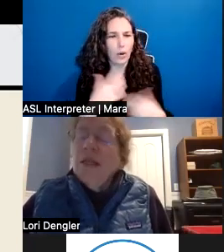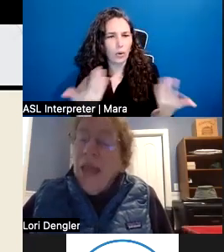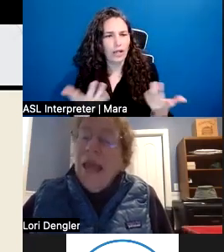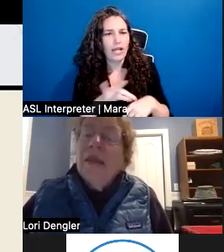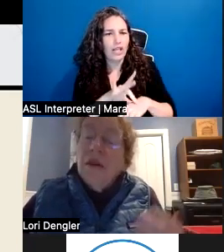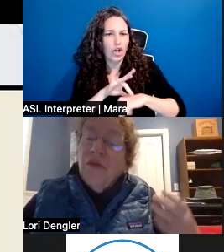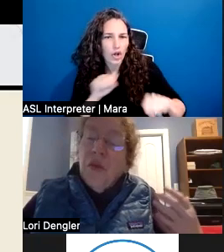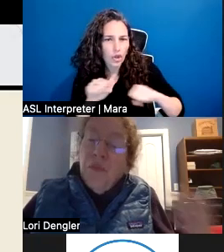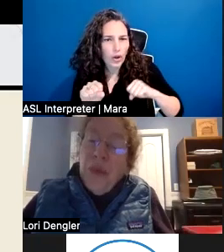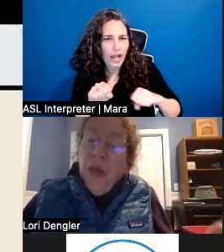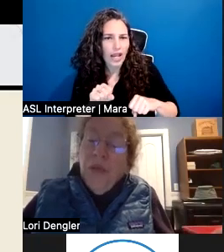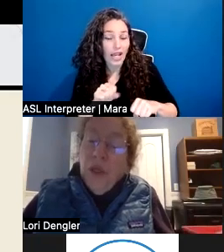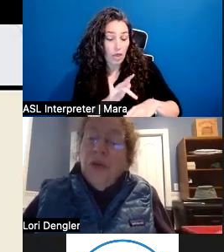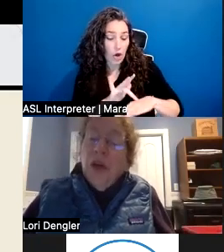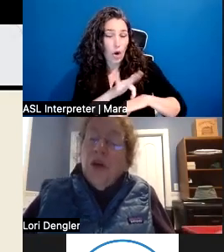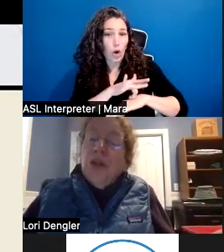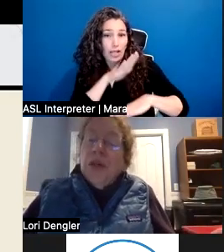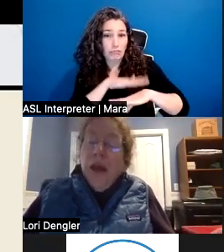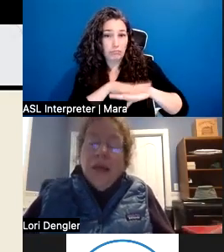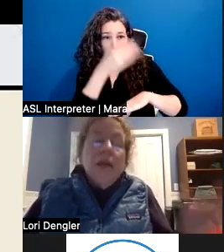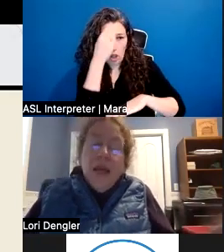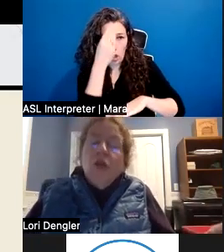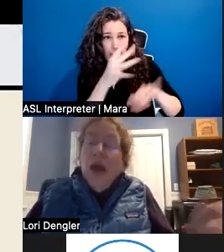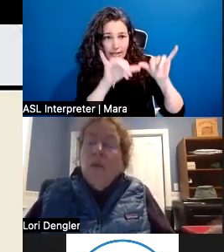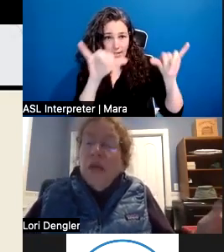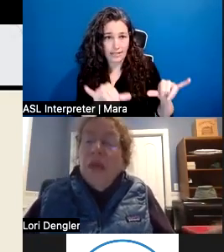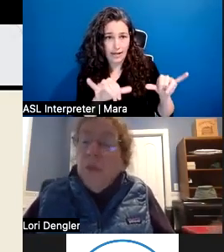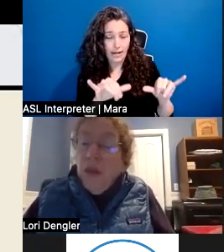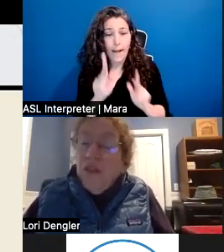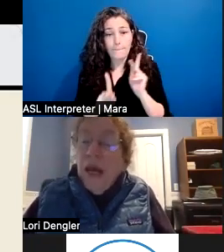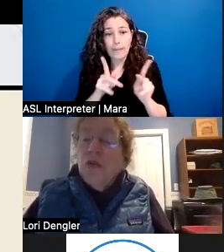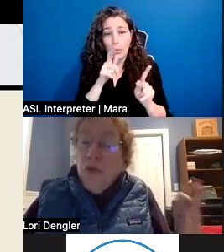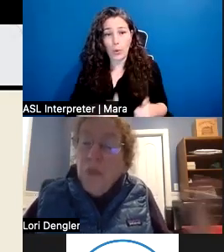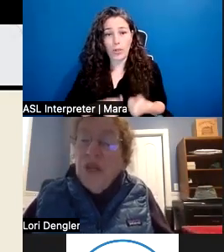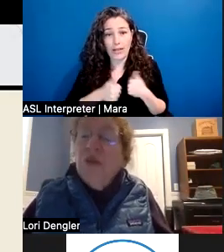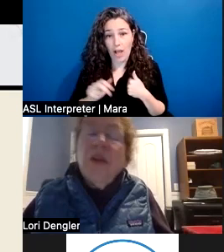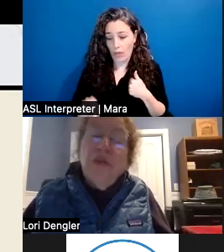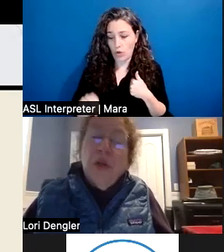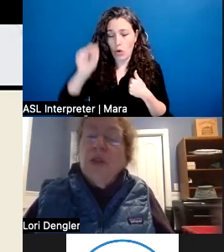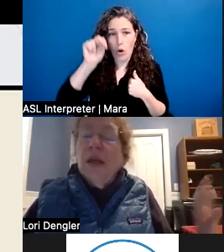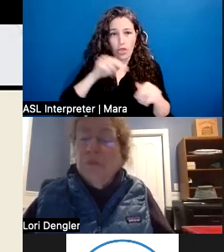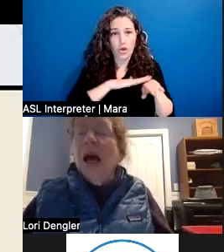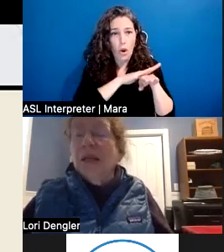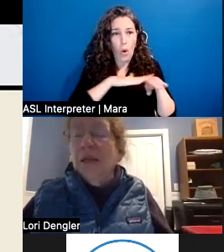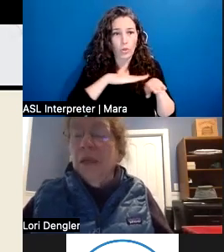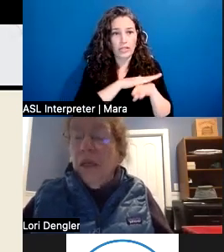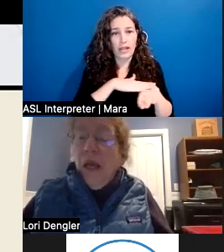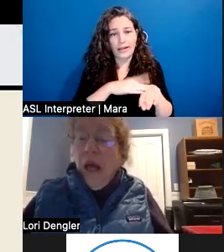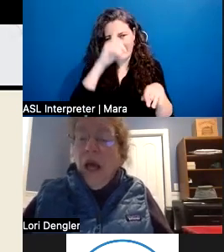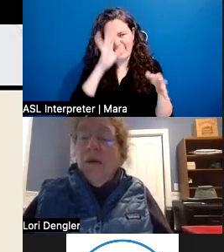would say that for the people on the North Coast, I can't tell you how many people have now dropped it from their phones and blocked